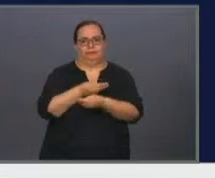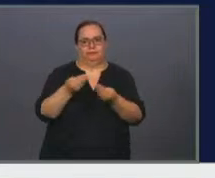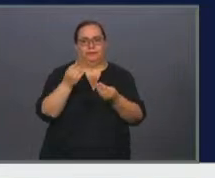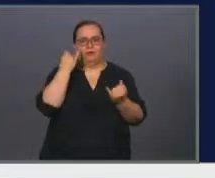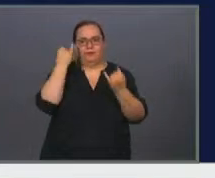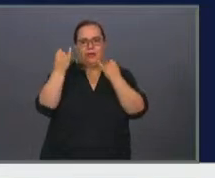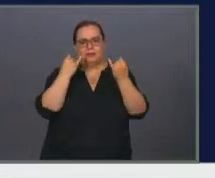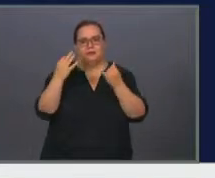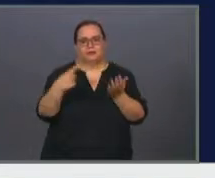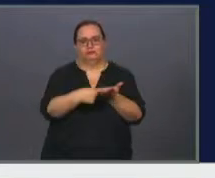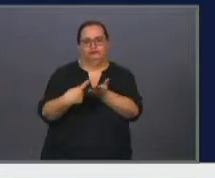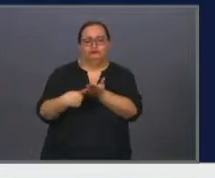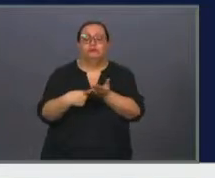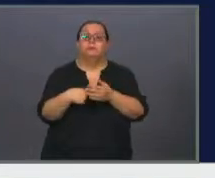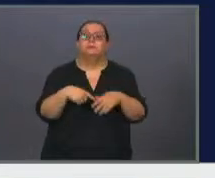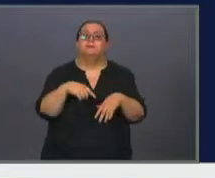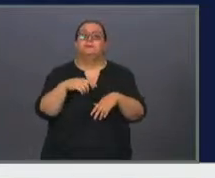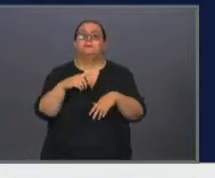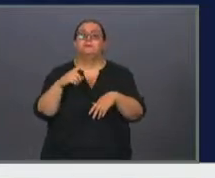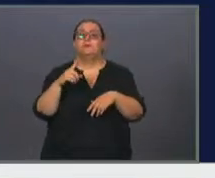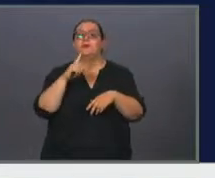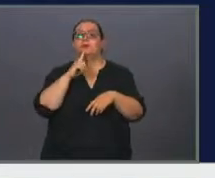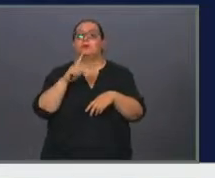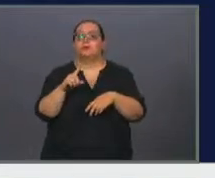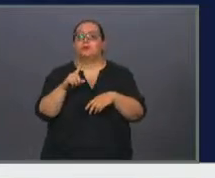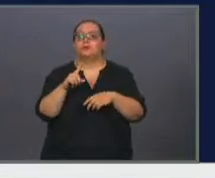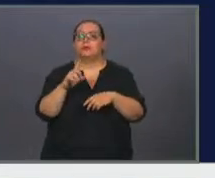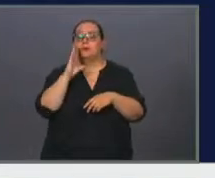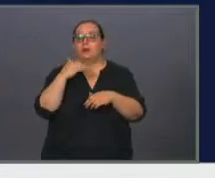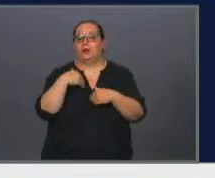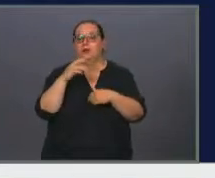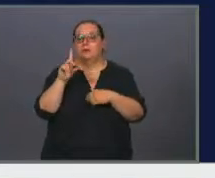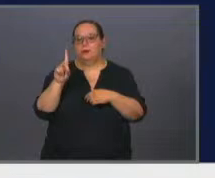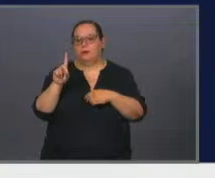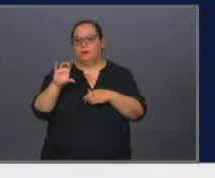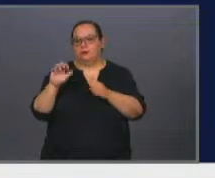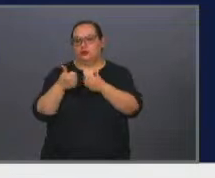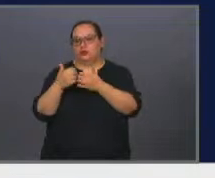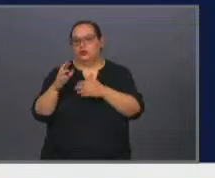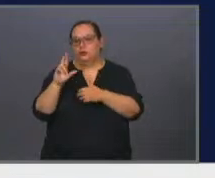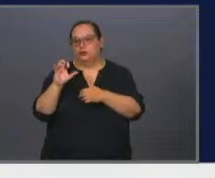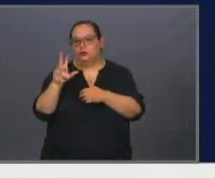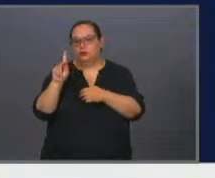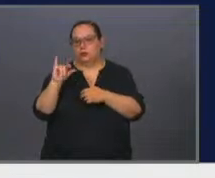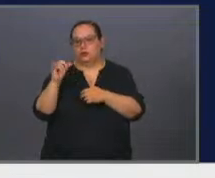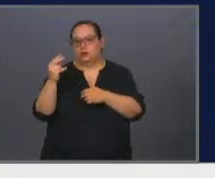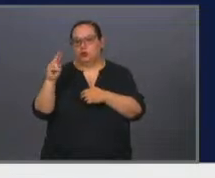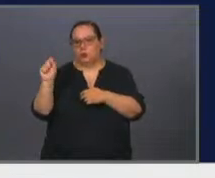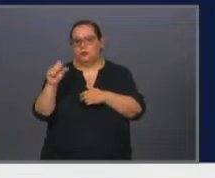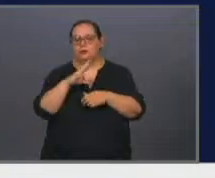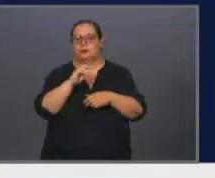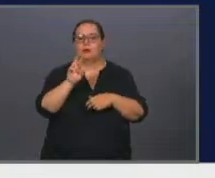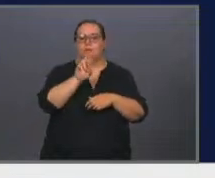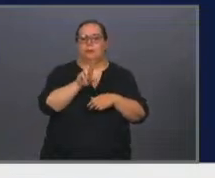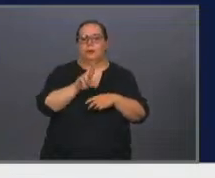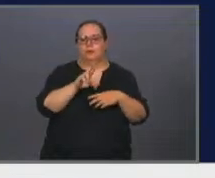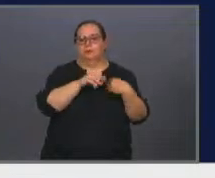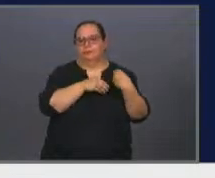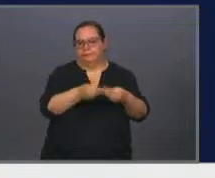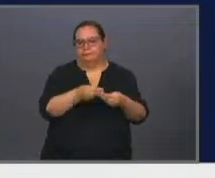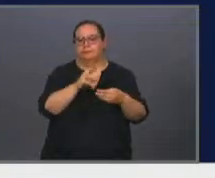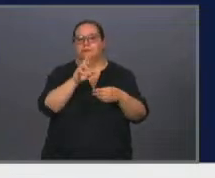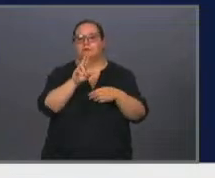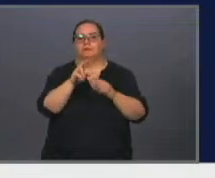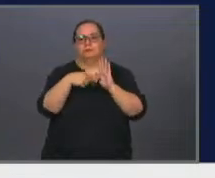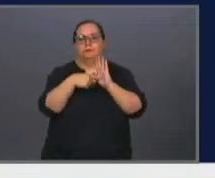will choose between the Democratic challenger, Mr. Rick Jones, and the Republican incumbent, Representative Blake Moore.